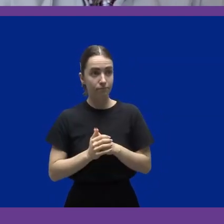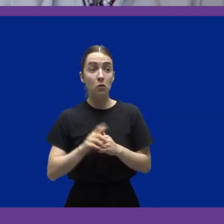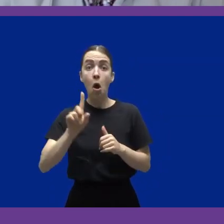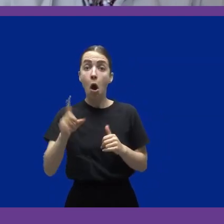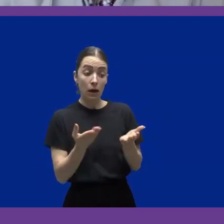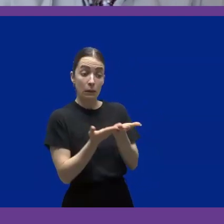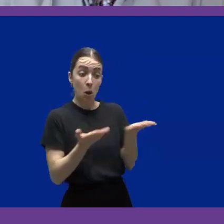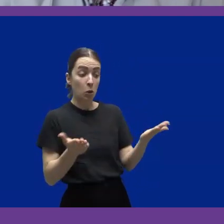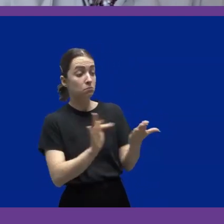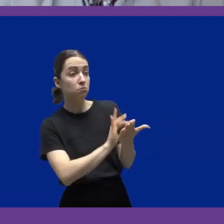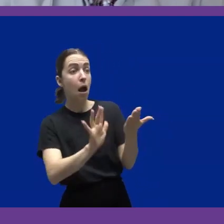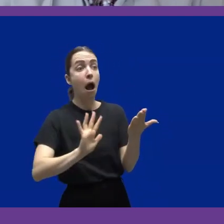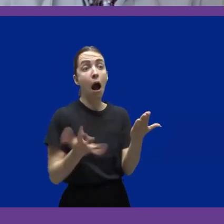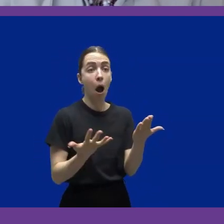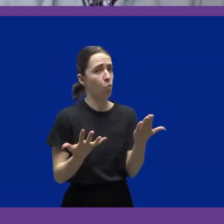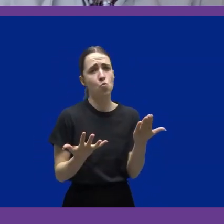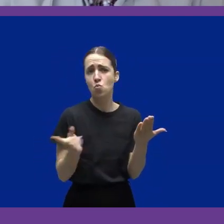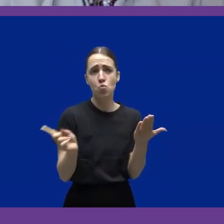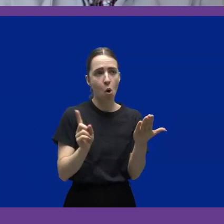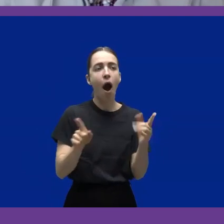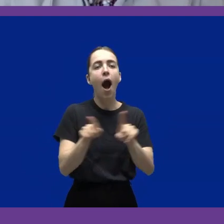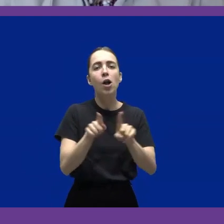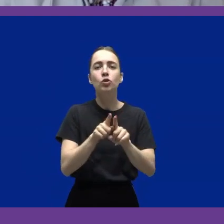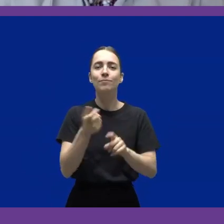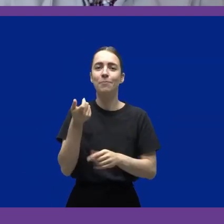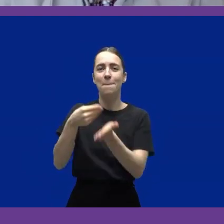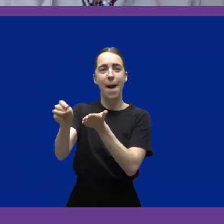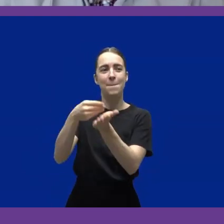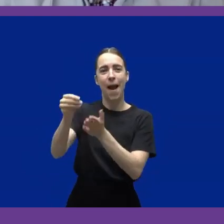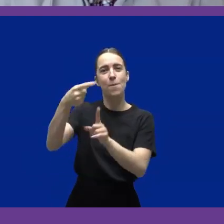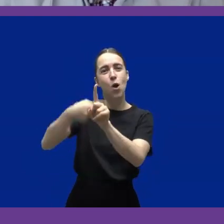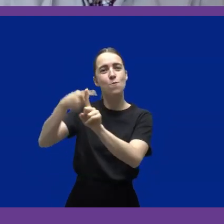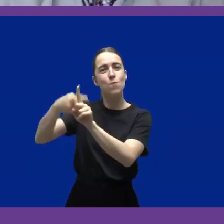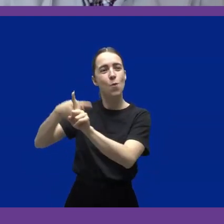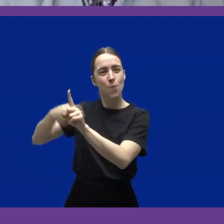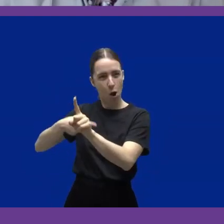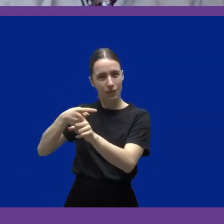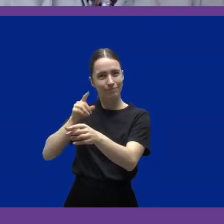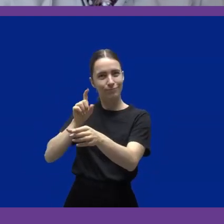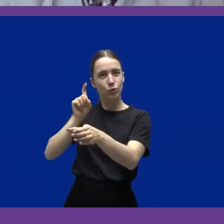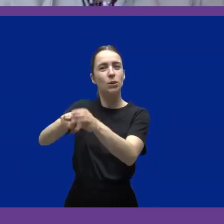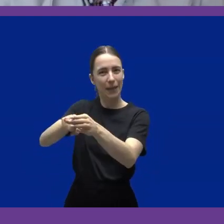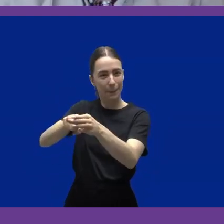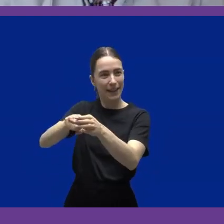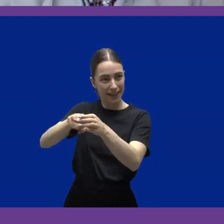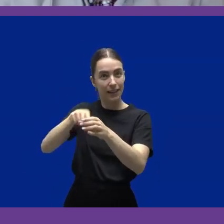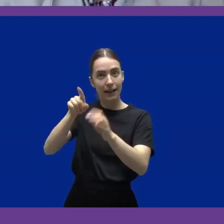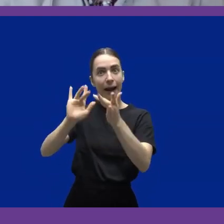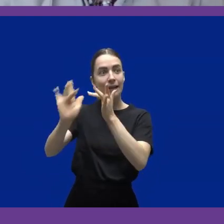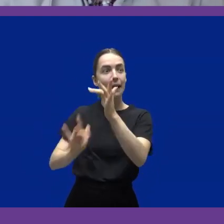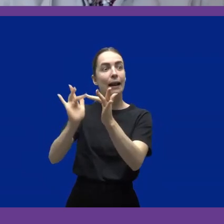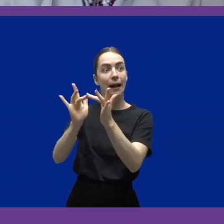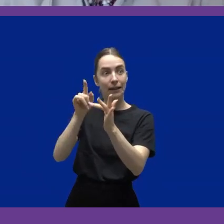services, services providing access to audiovisual media services, and for example, video